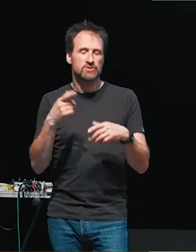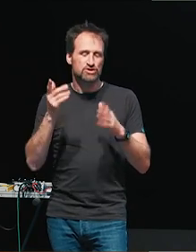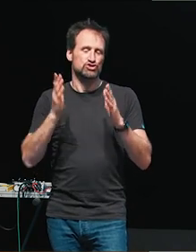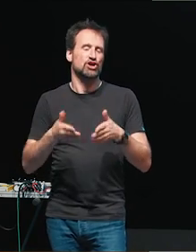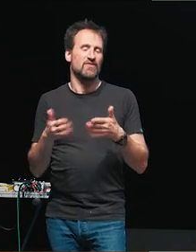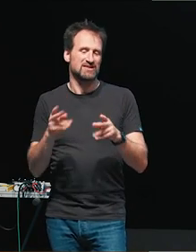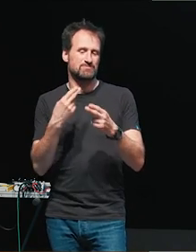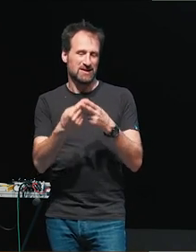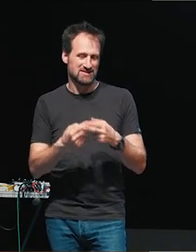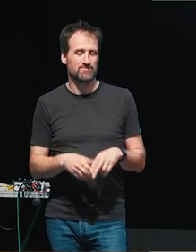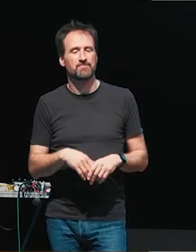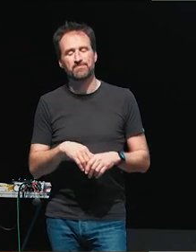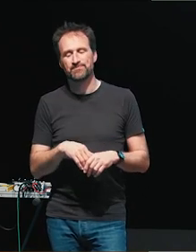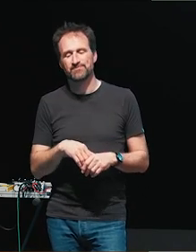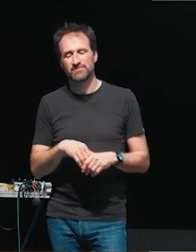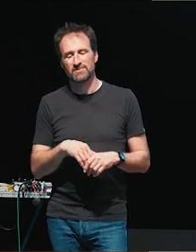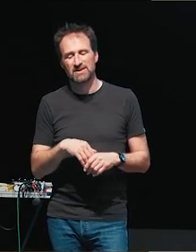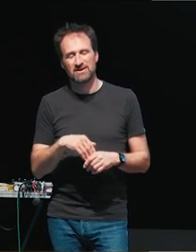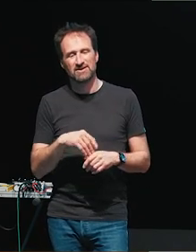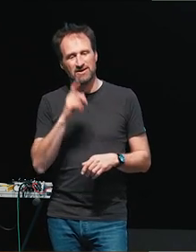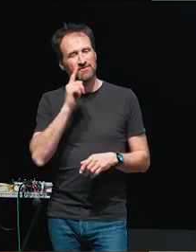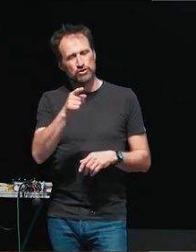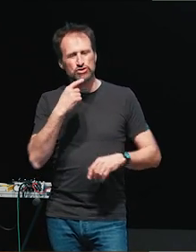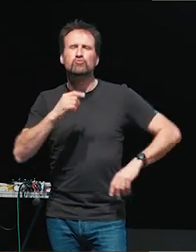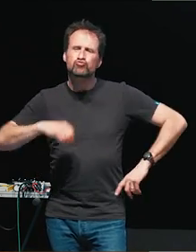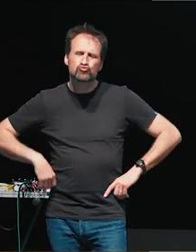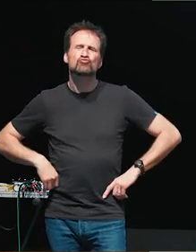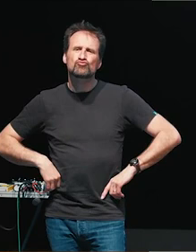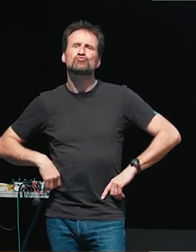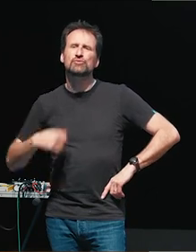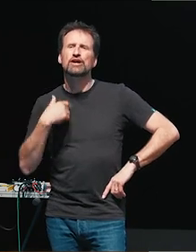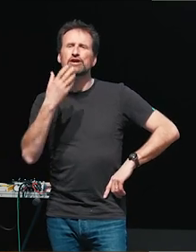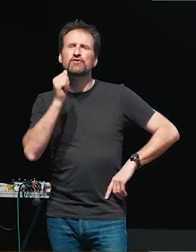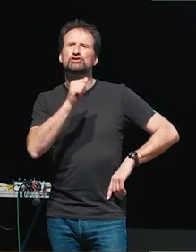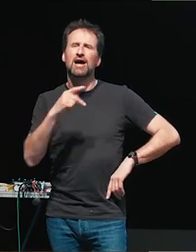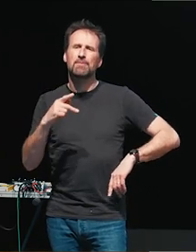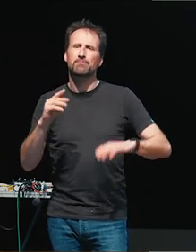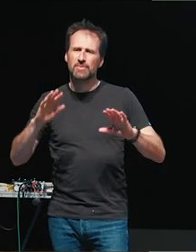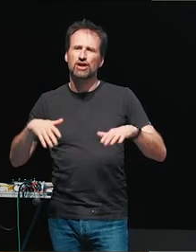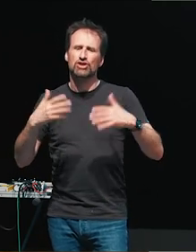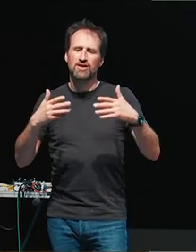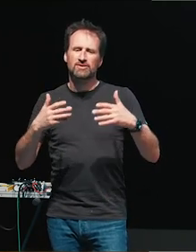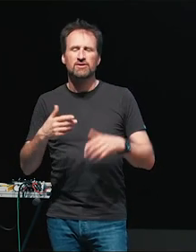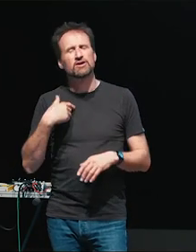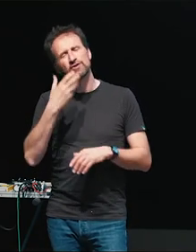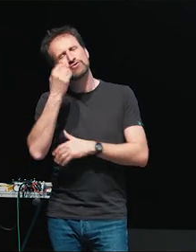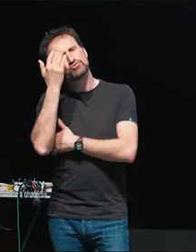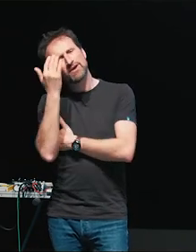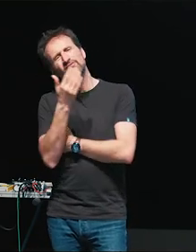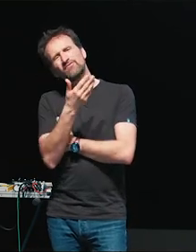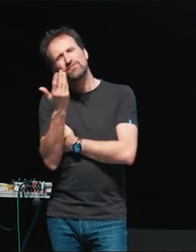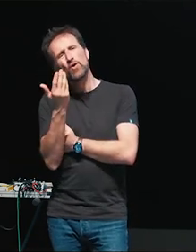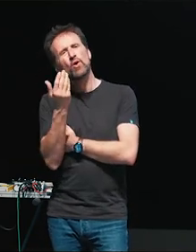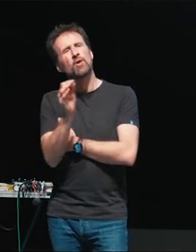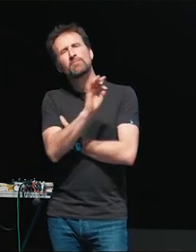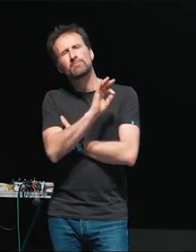you're starting an application tomorrow, hey, I want to create an application. I'm going to see what are the best places to eat in